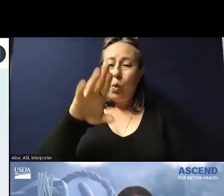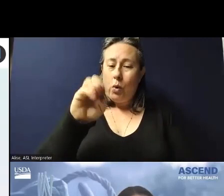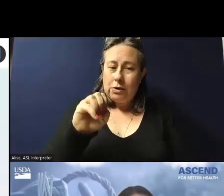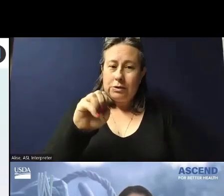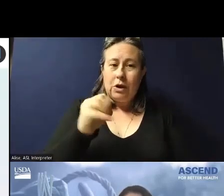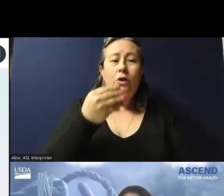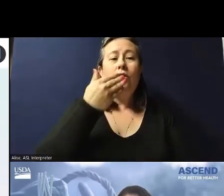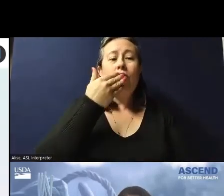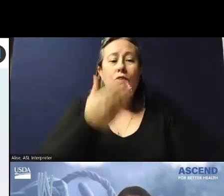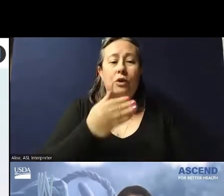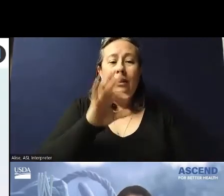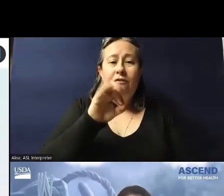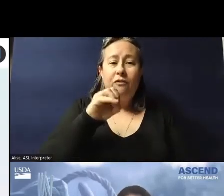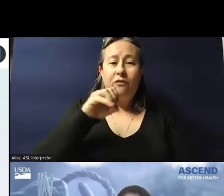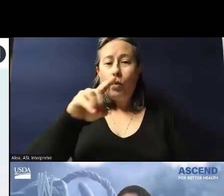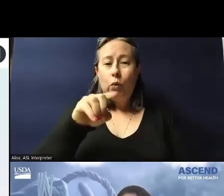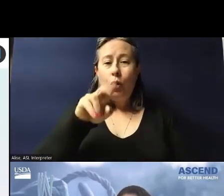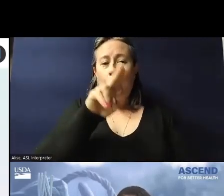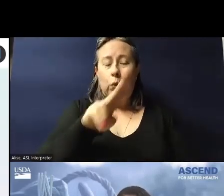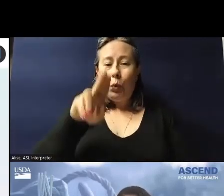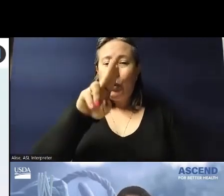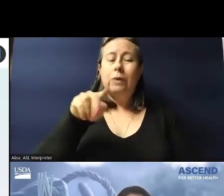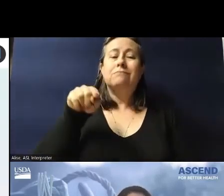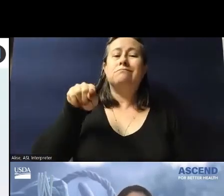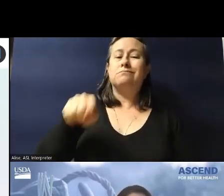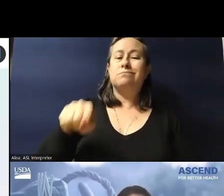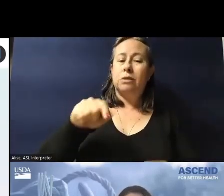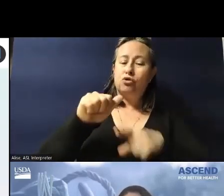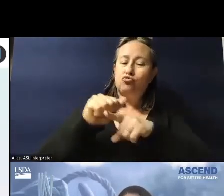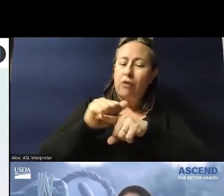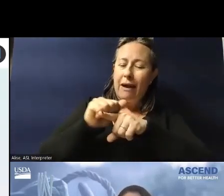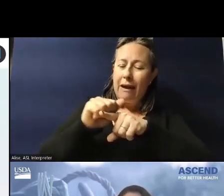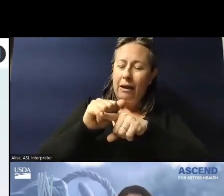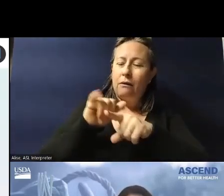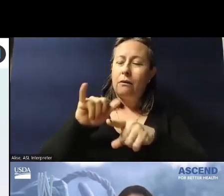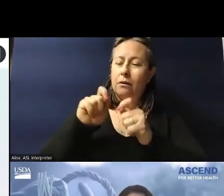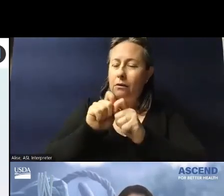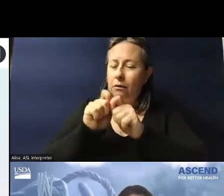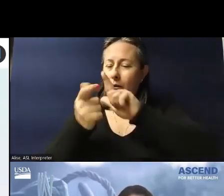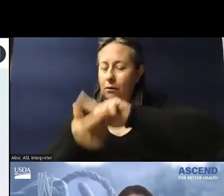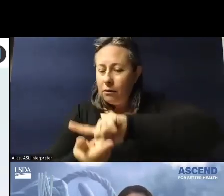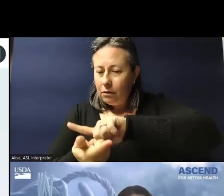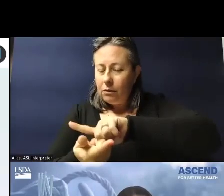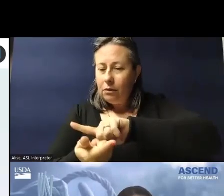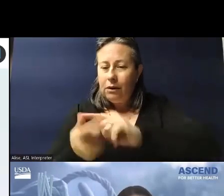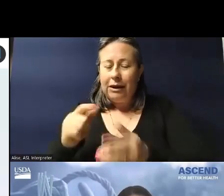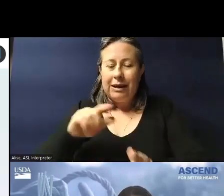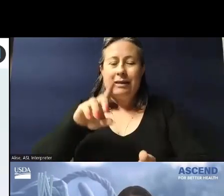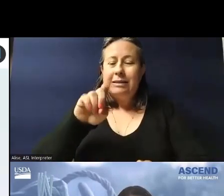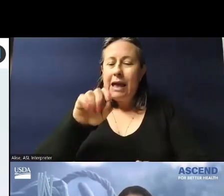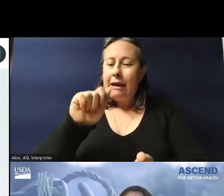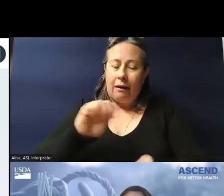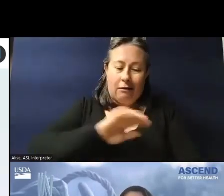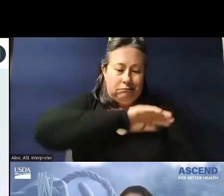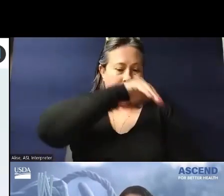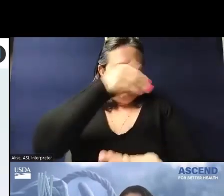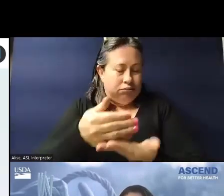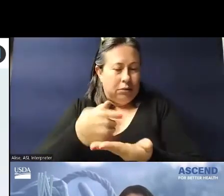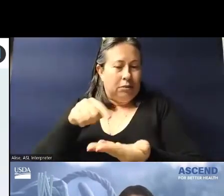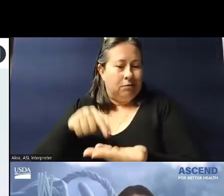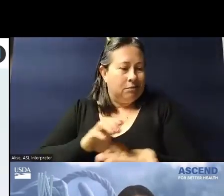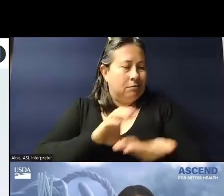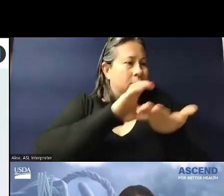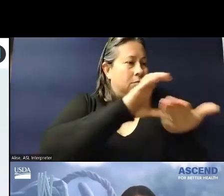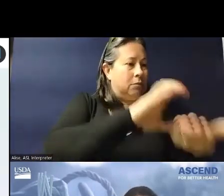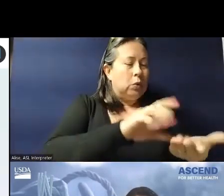U, to train future scientists and professionals to translate robust data for community education in ways